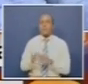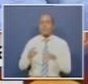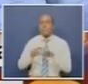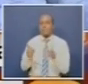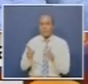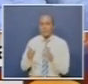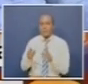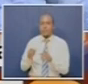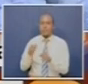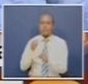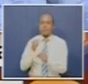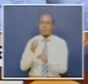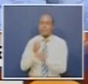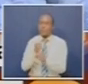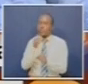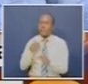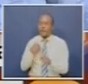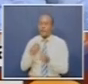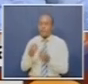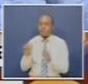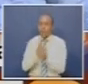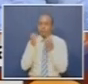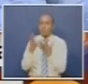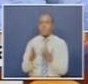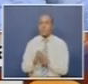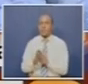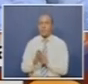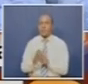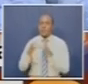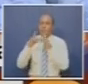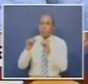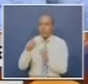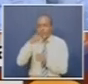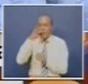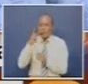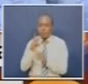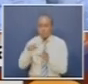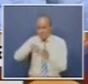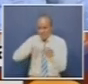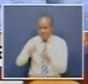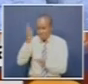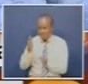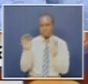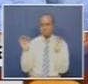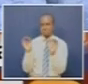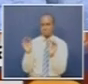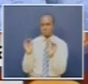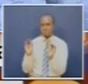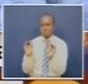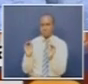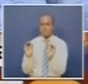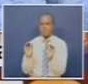privy to the information that we have. Uh-huh. So when I tell you assertively that Kalonzo Musyoka is not leaving, but